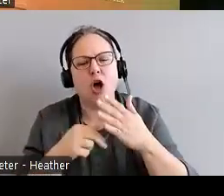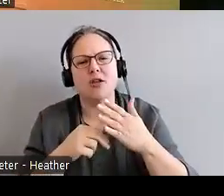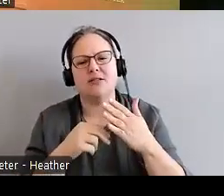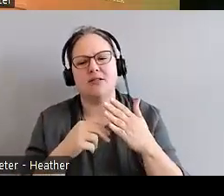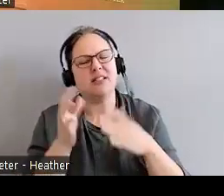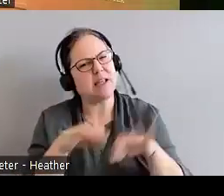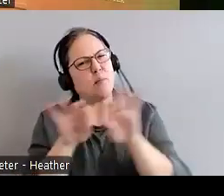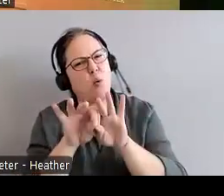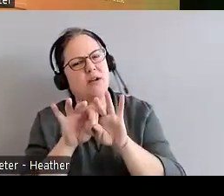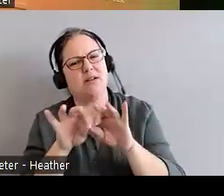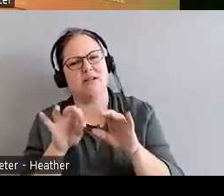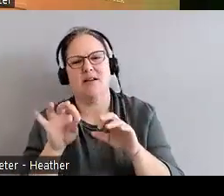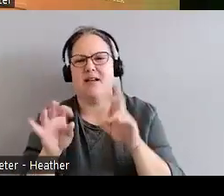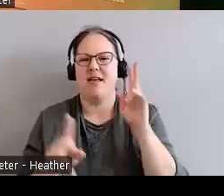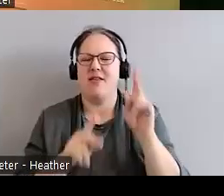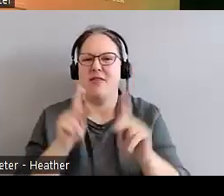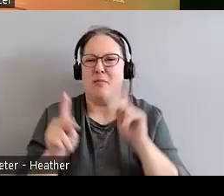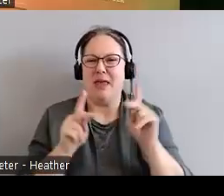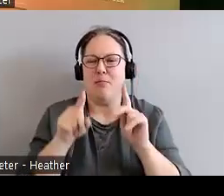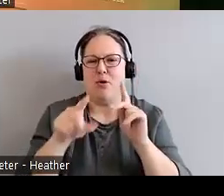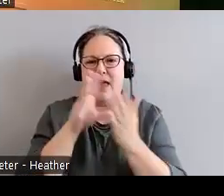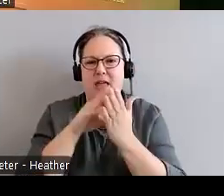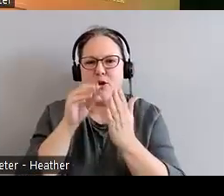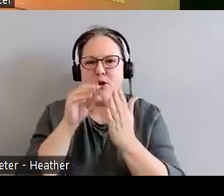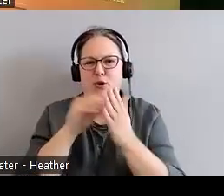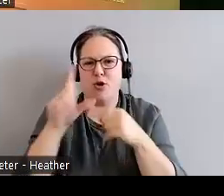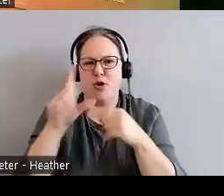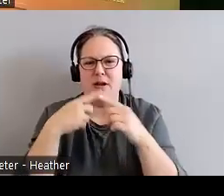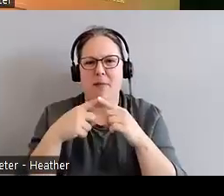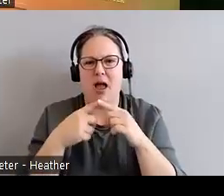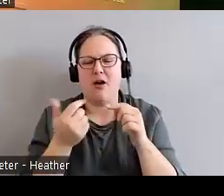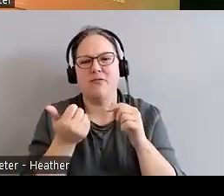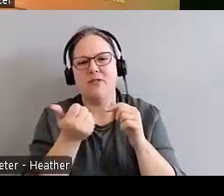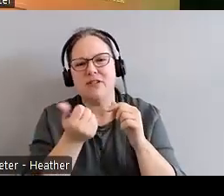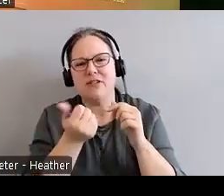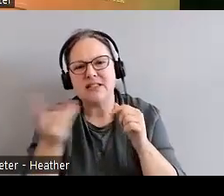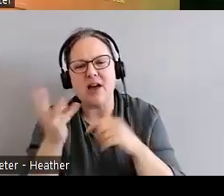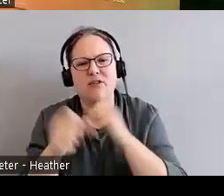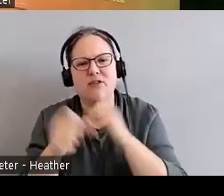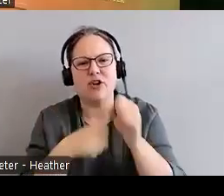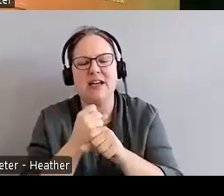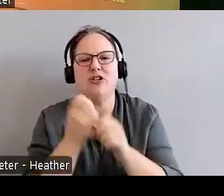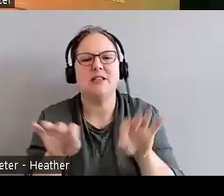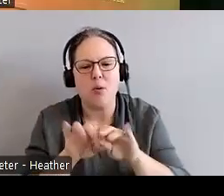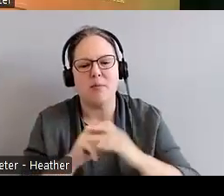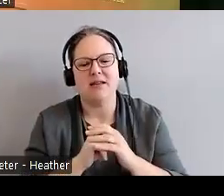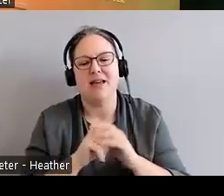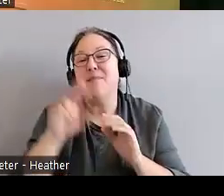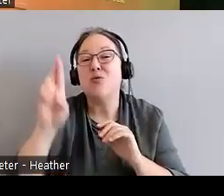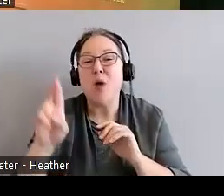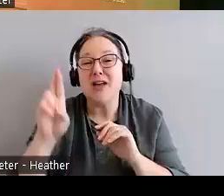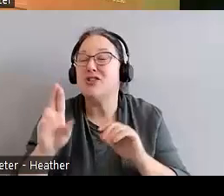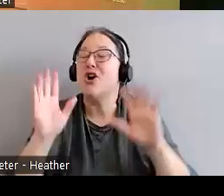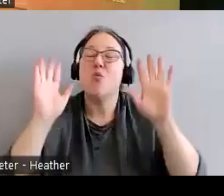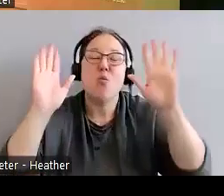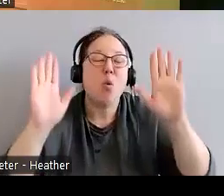the people you come across over the years has been more important, especially in Rochester. It's a wonderful environment that you get to meet, you get